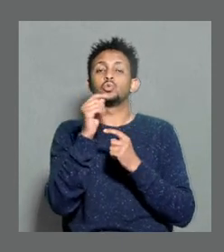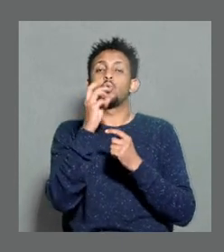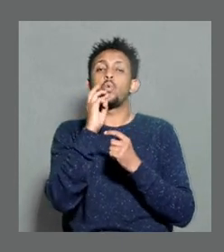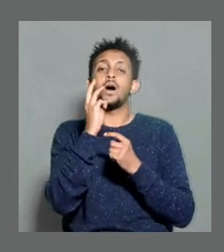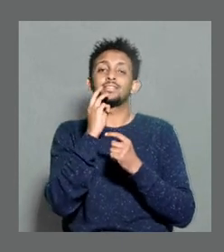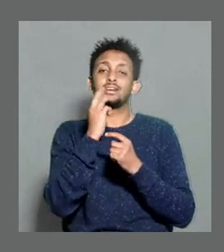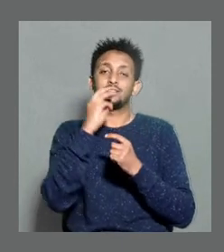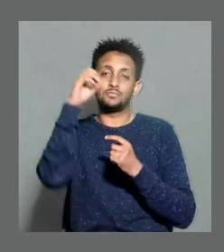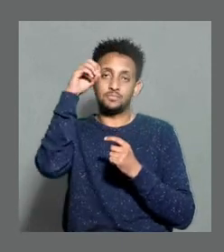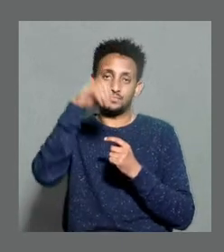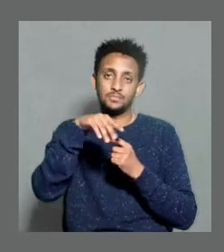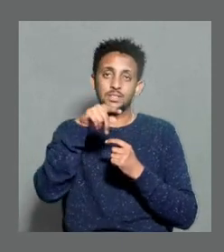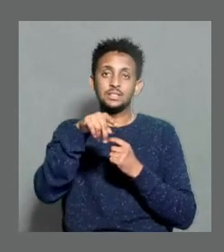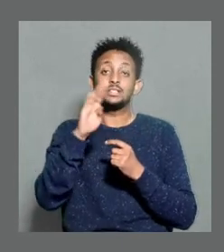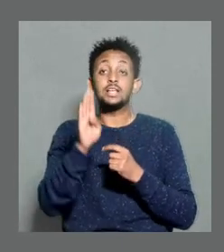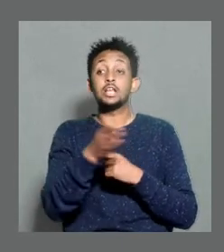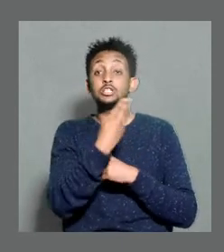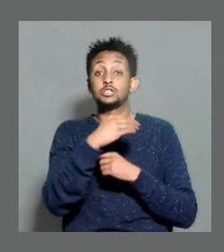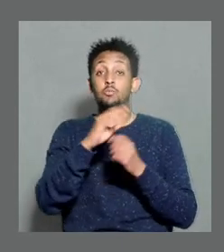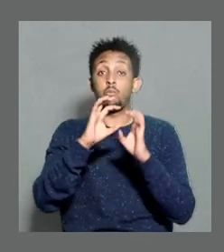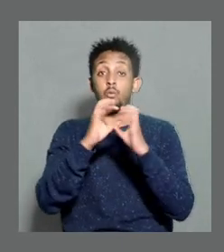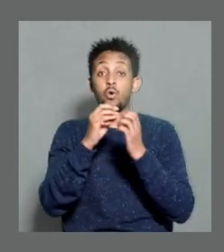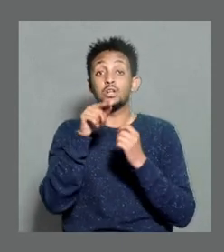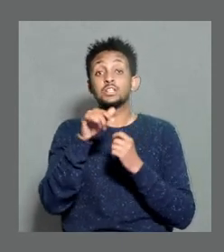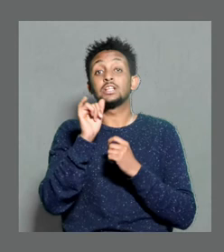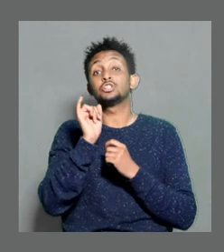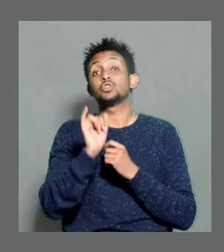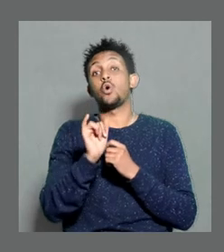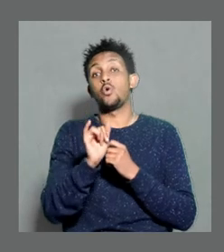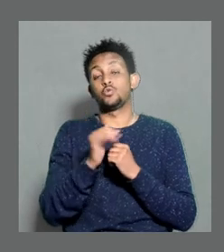water. And the tennis ball has its own